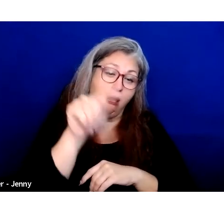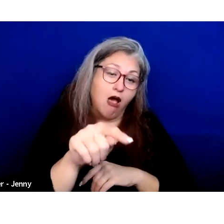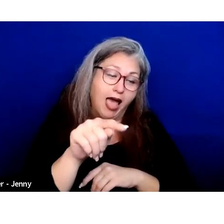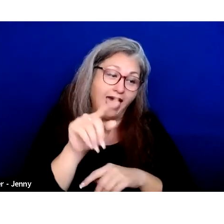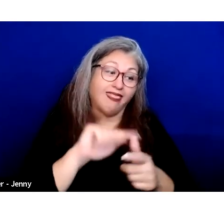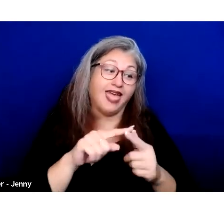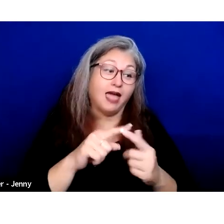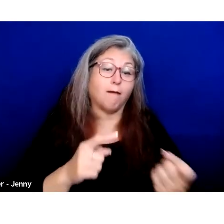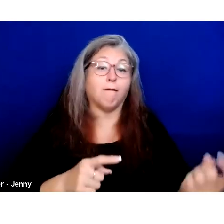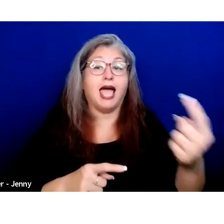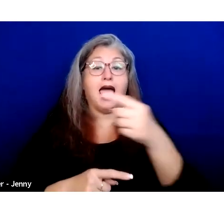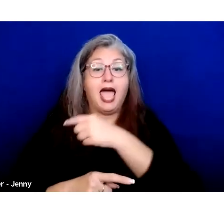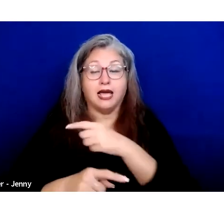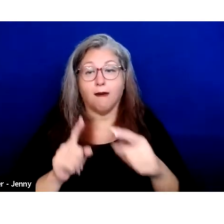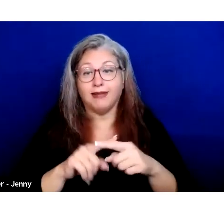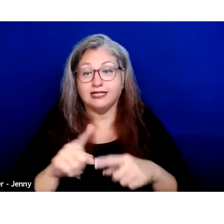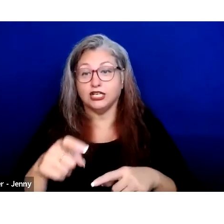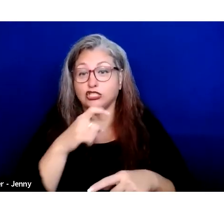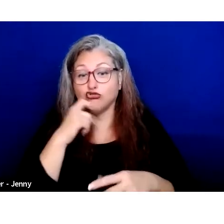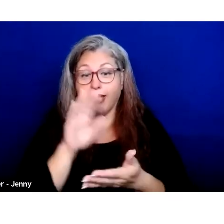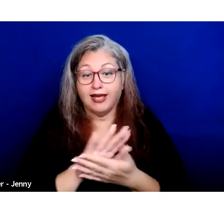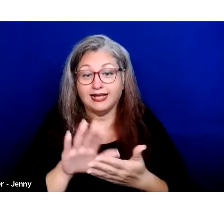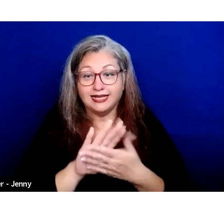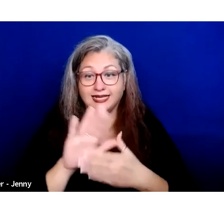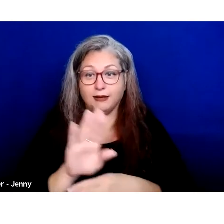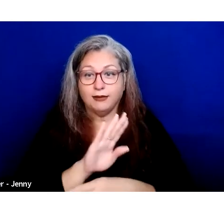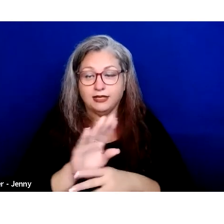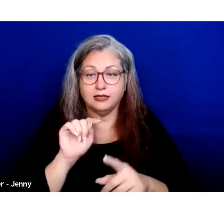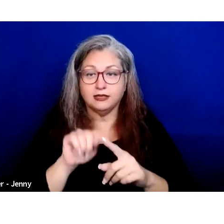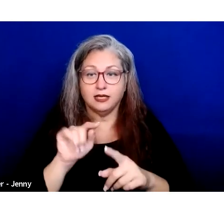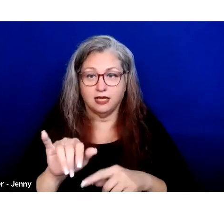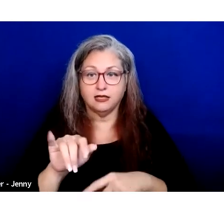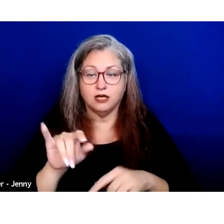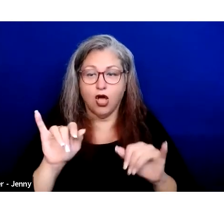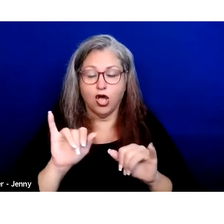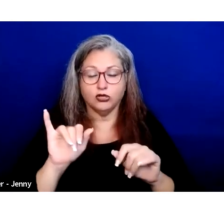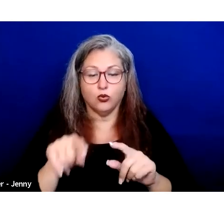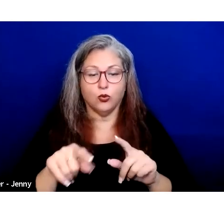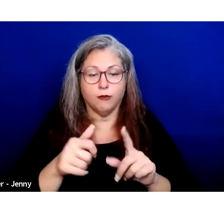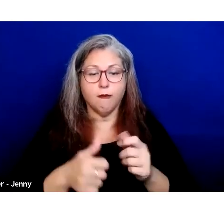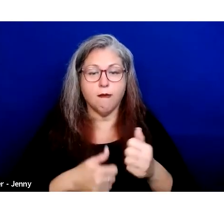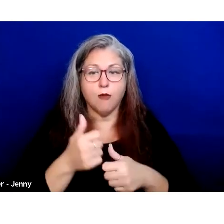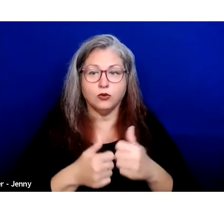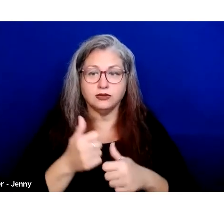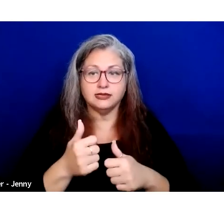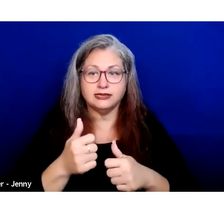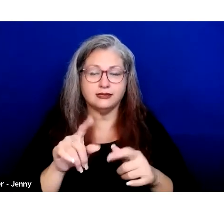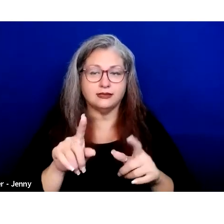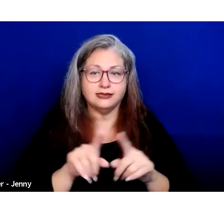shipped back. And the dry cleaning industry that is also uh, mainly, the